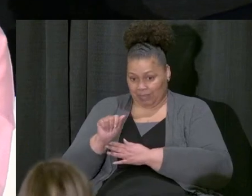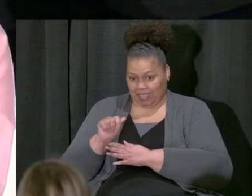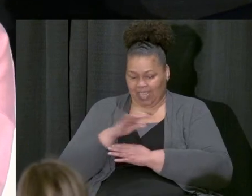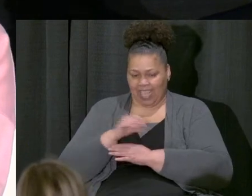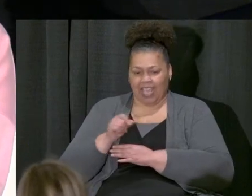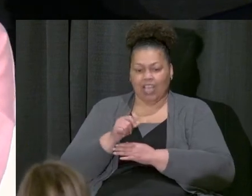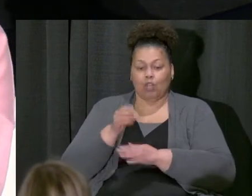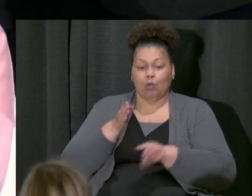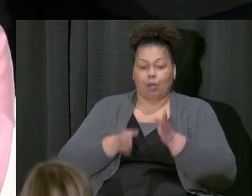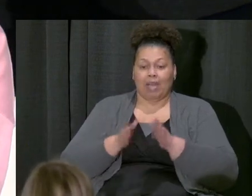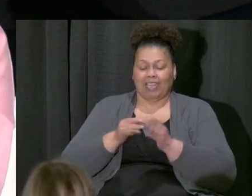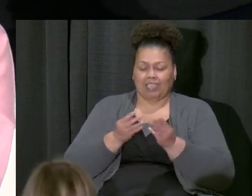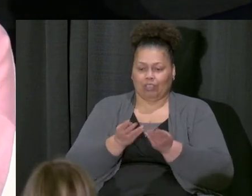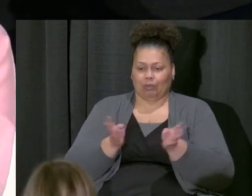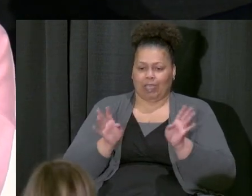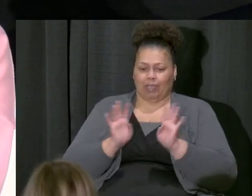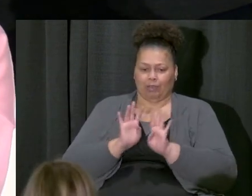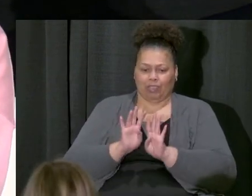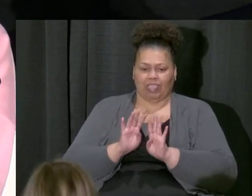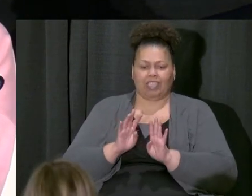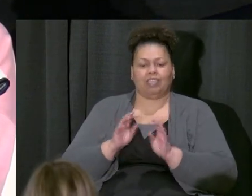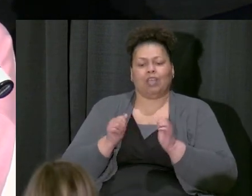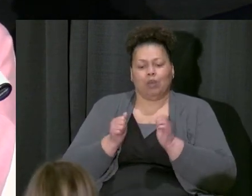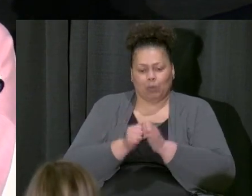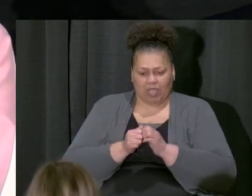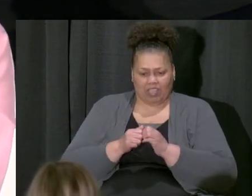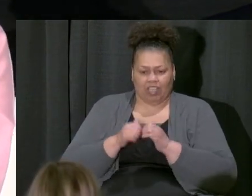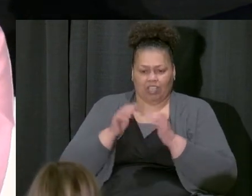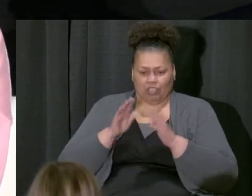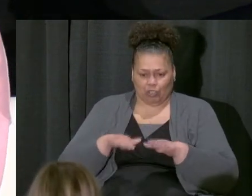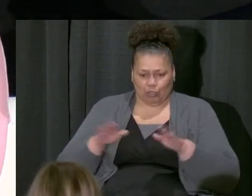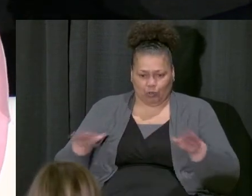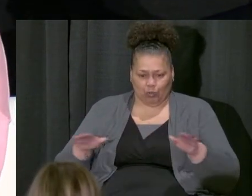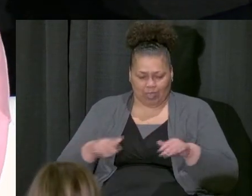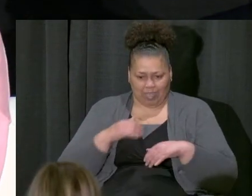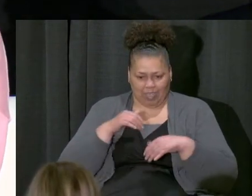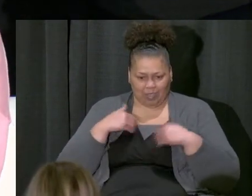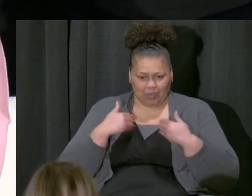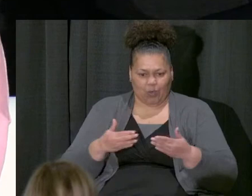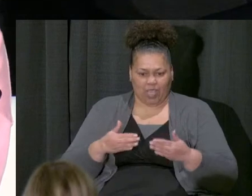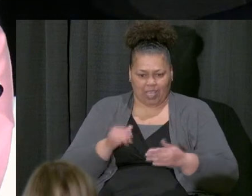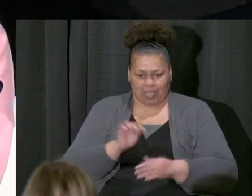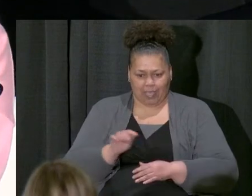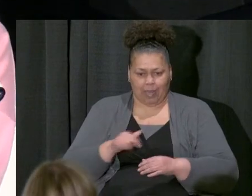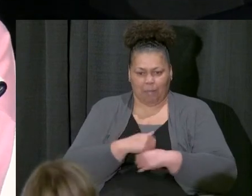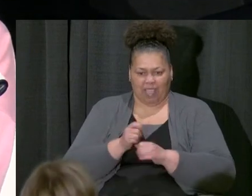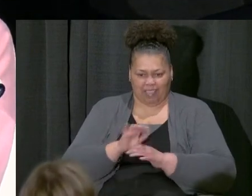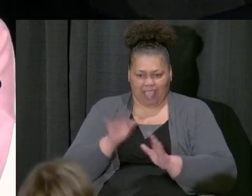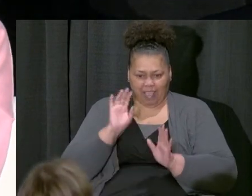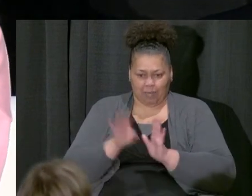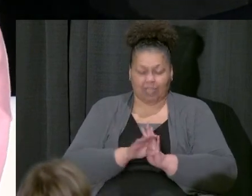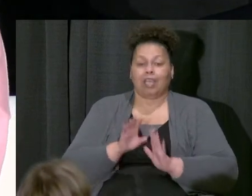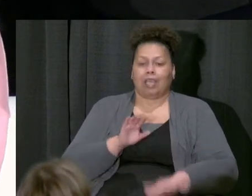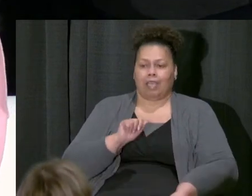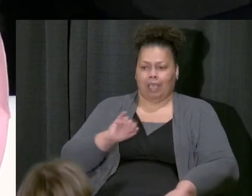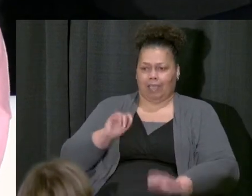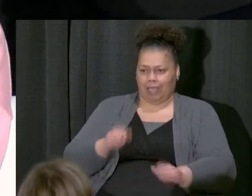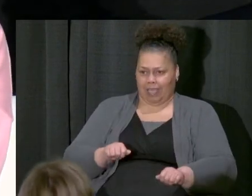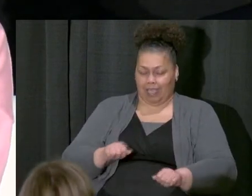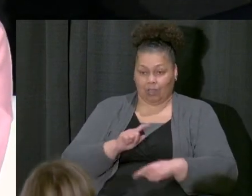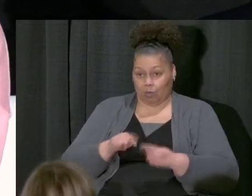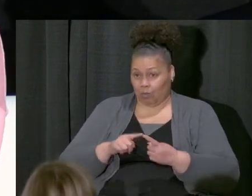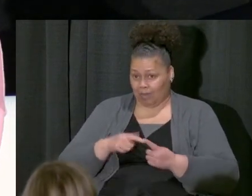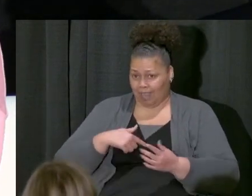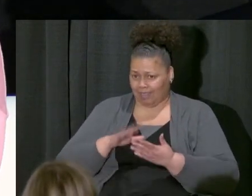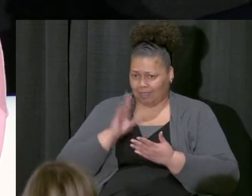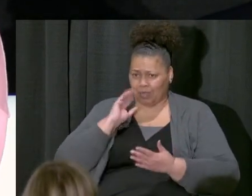children. Please create such image. Then AI can create such image. When I experienced